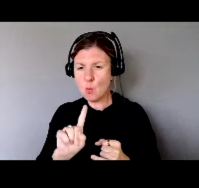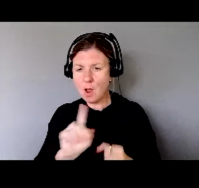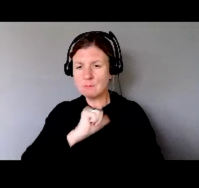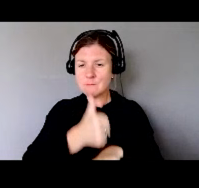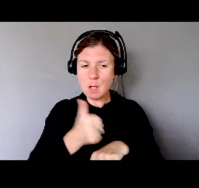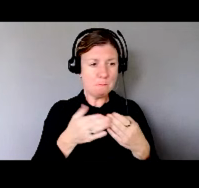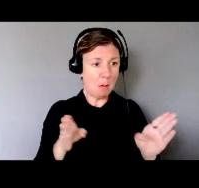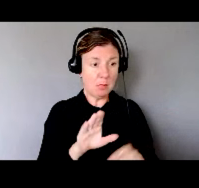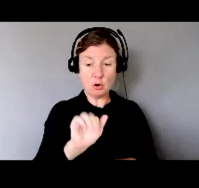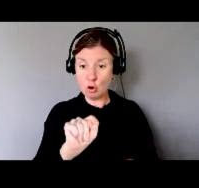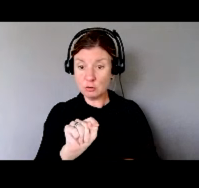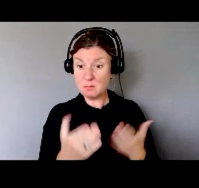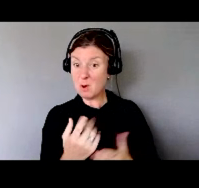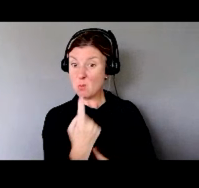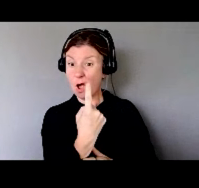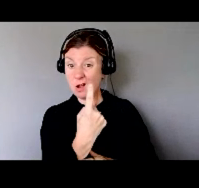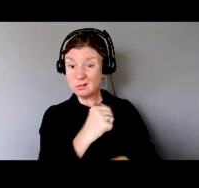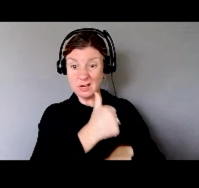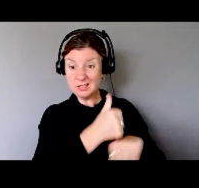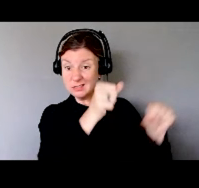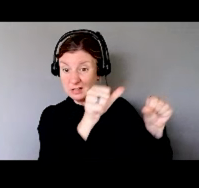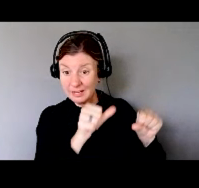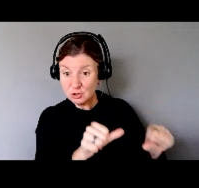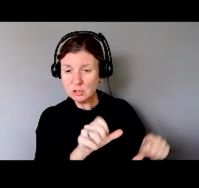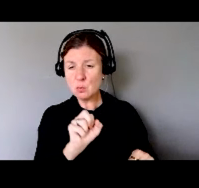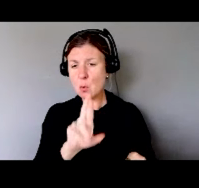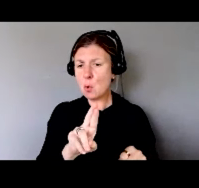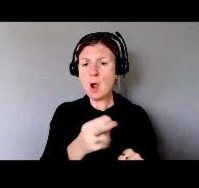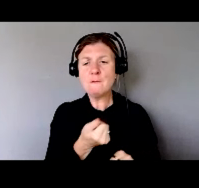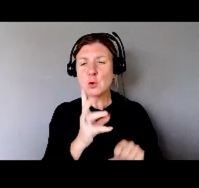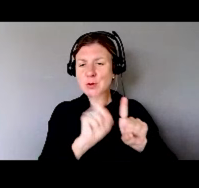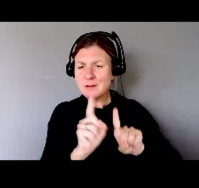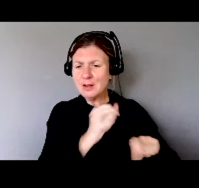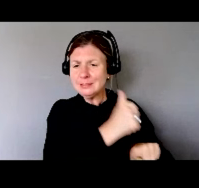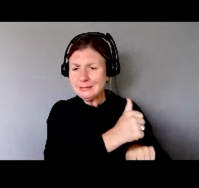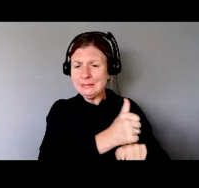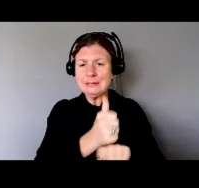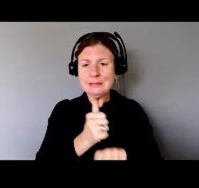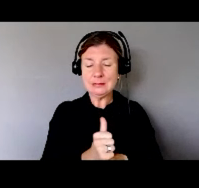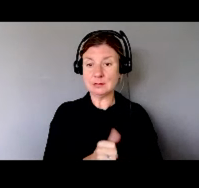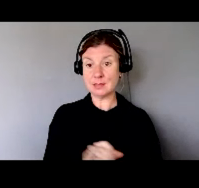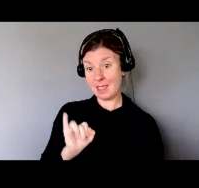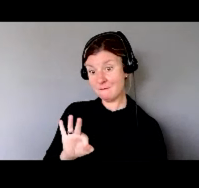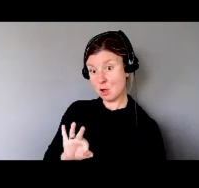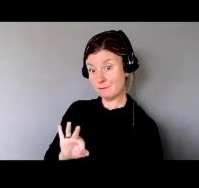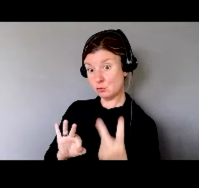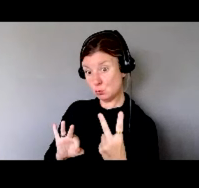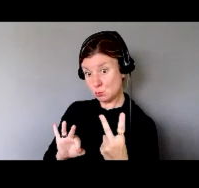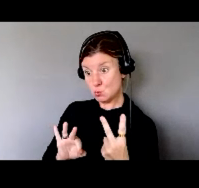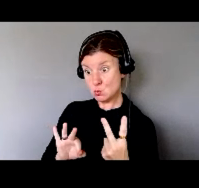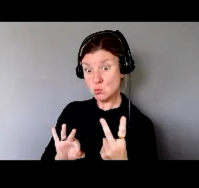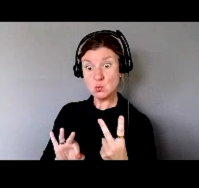single installation or a combination of areas. Given the presence of 2 separate tenants on